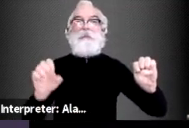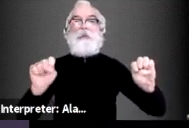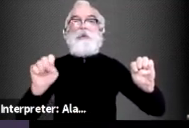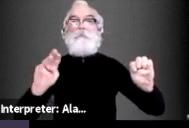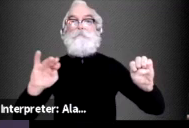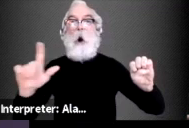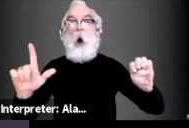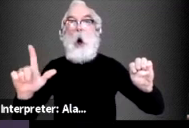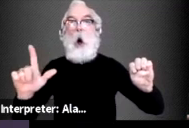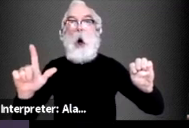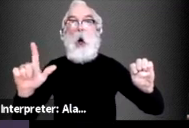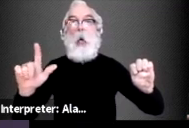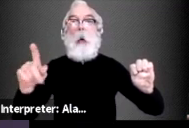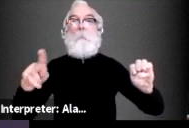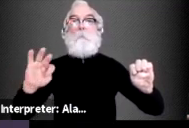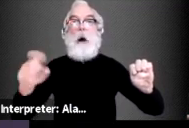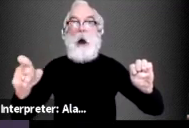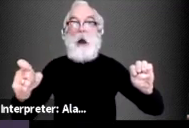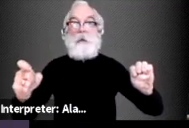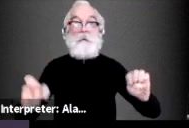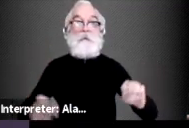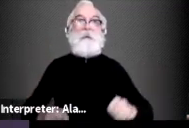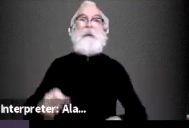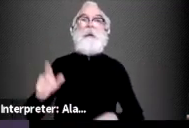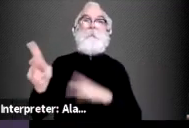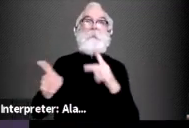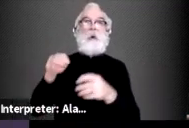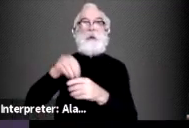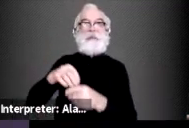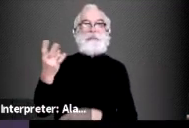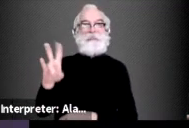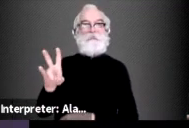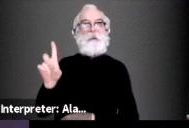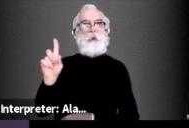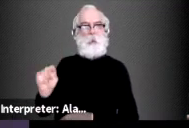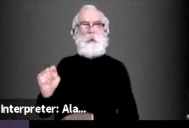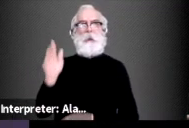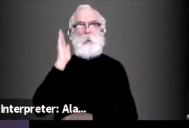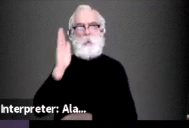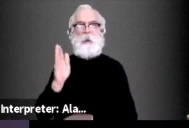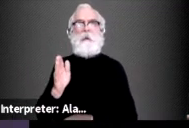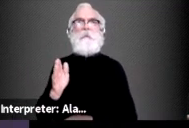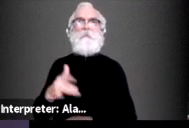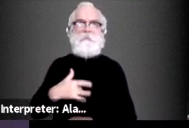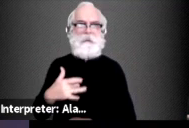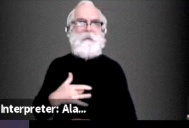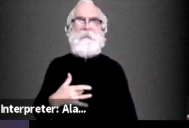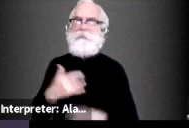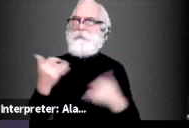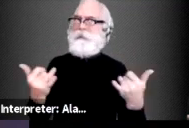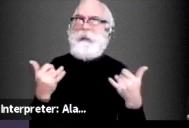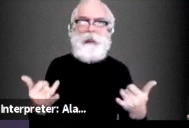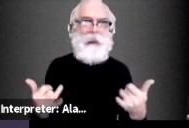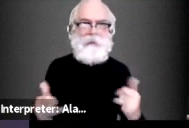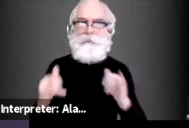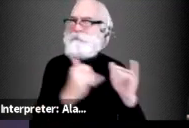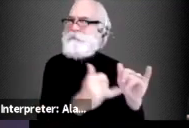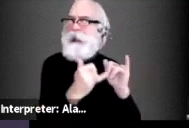folks in 1720 would be right at home in 2020, don't you? Today, I'm going to focus just on the South Sea